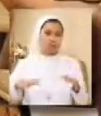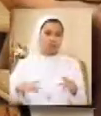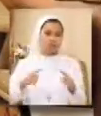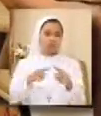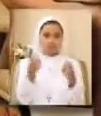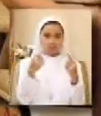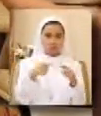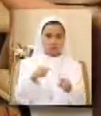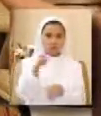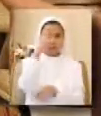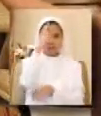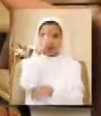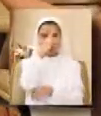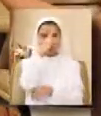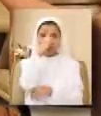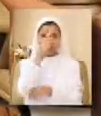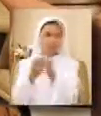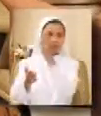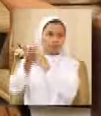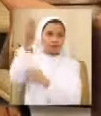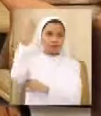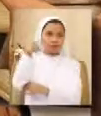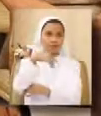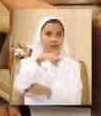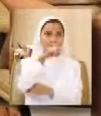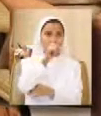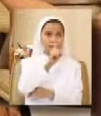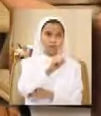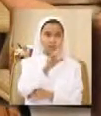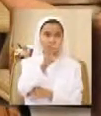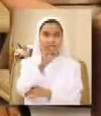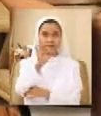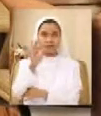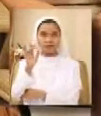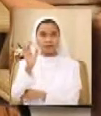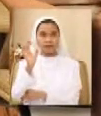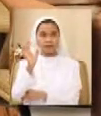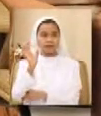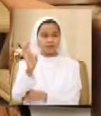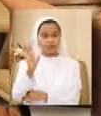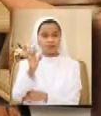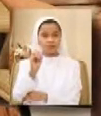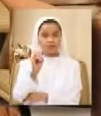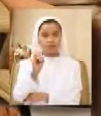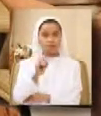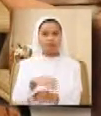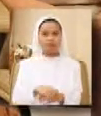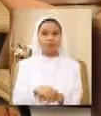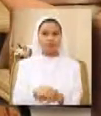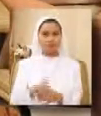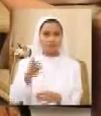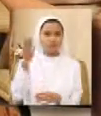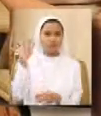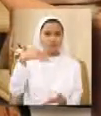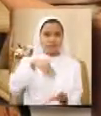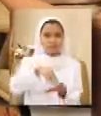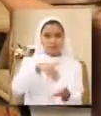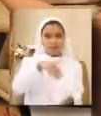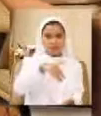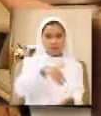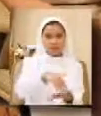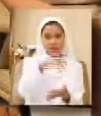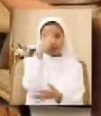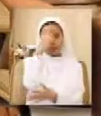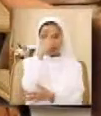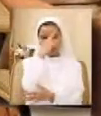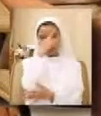1970. Oh. 1970. Mm-hmm. Ah, nandun ako. I studied in Rome for 6 years.